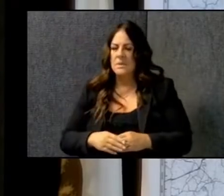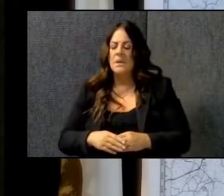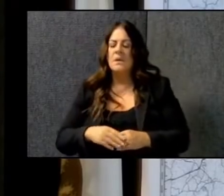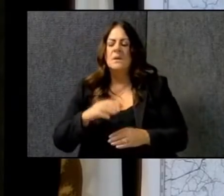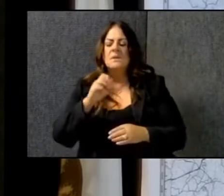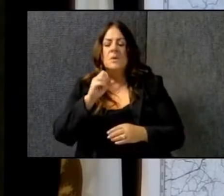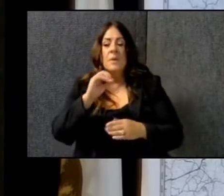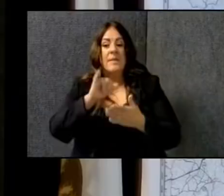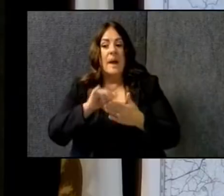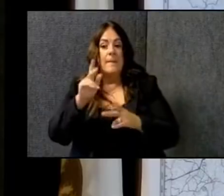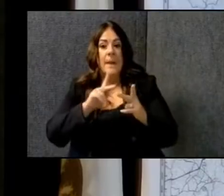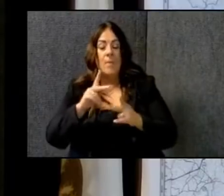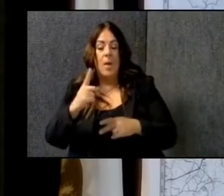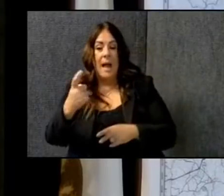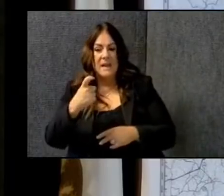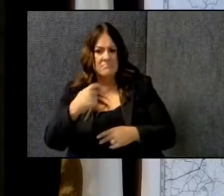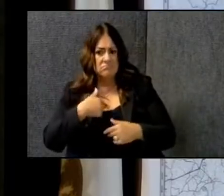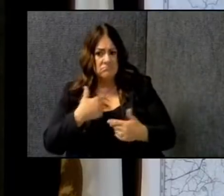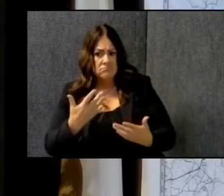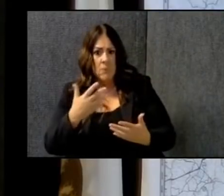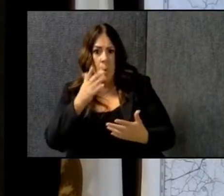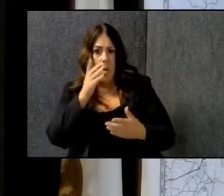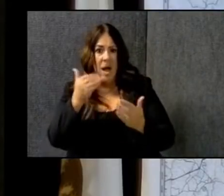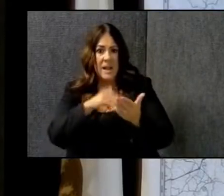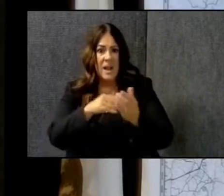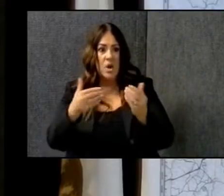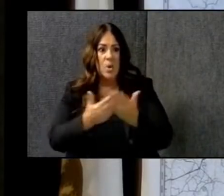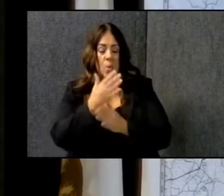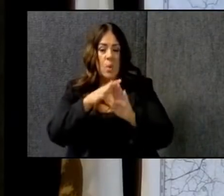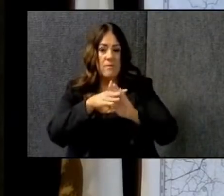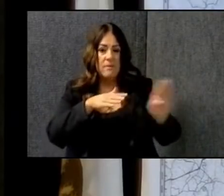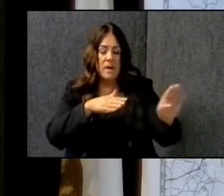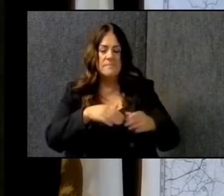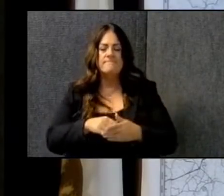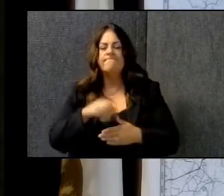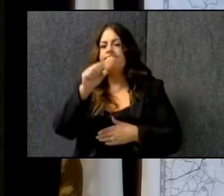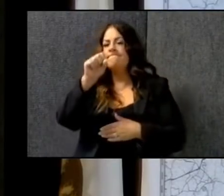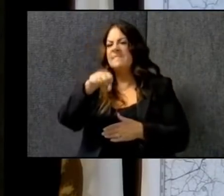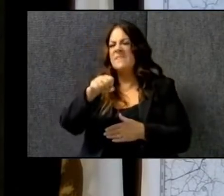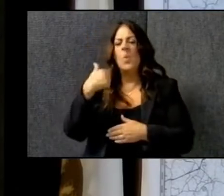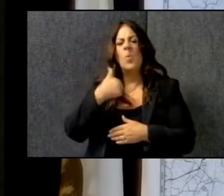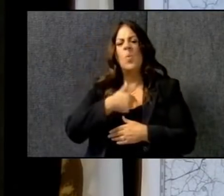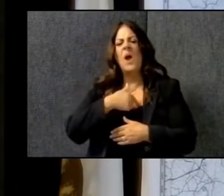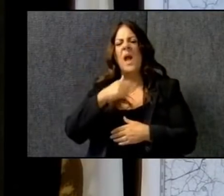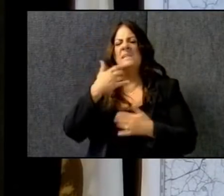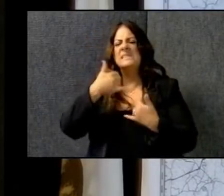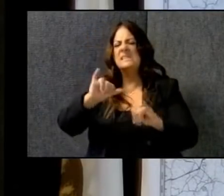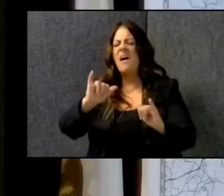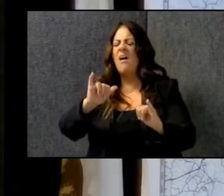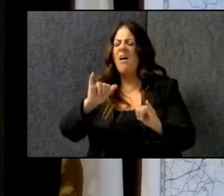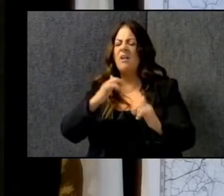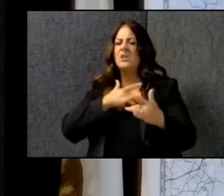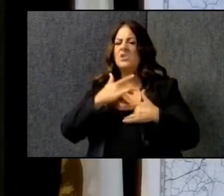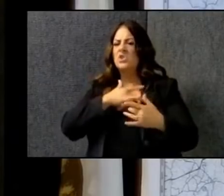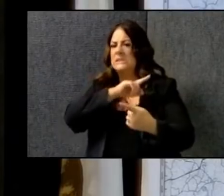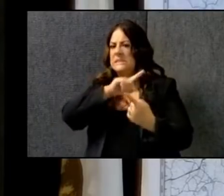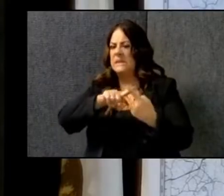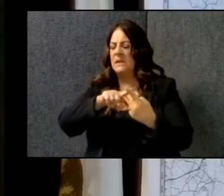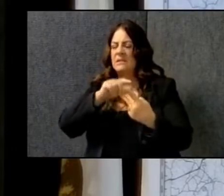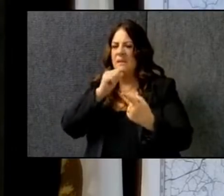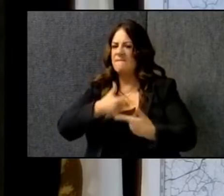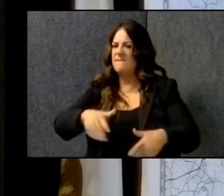of evacuations? We do have the red flag warning that's extended through to tonight, but we are not anticipating any